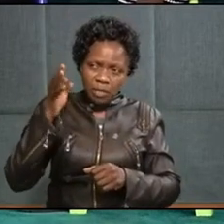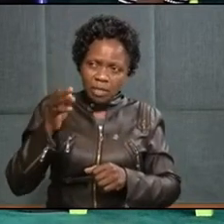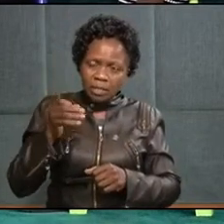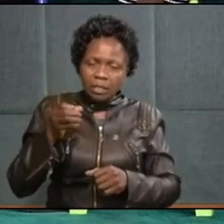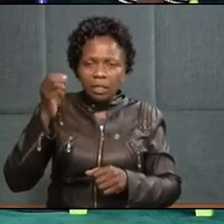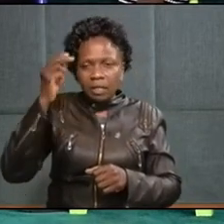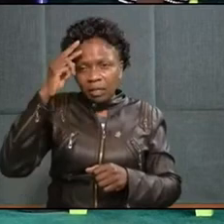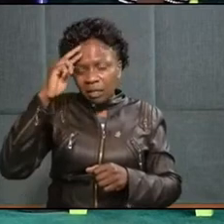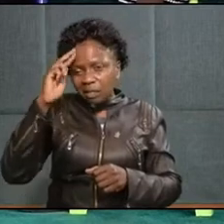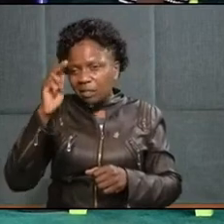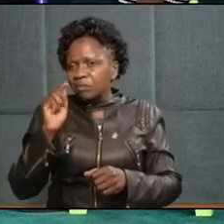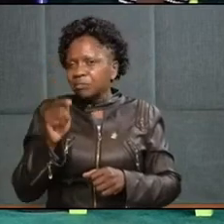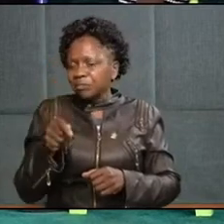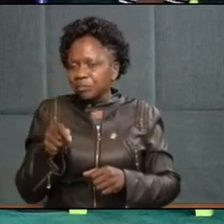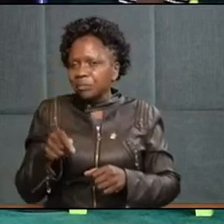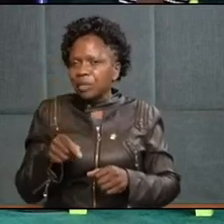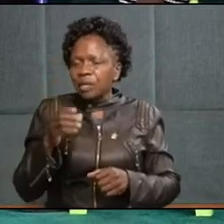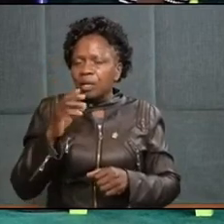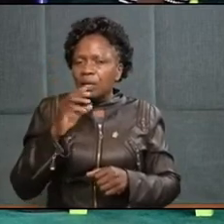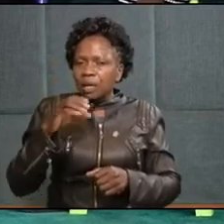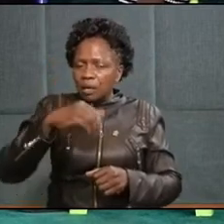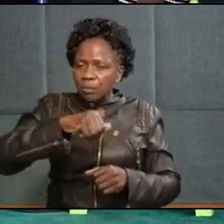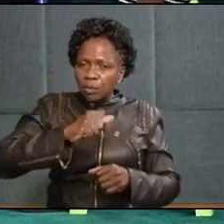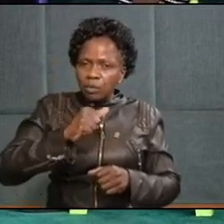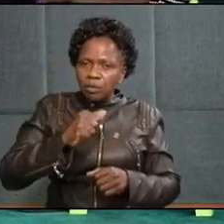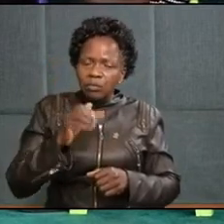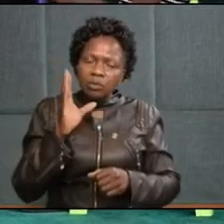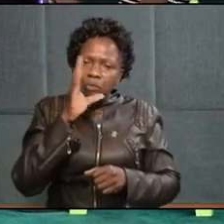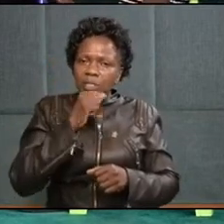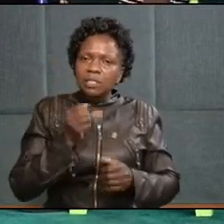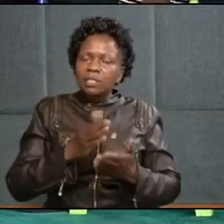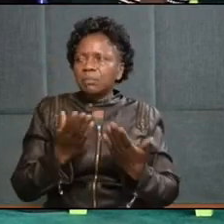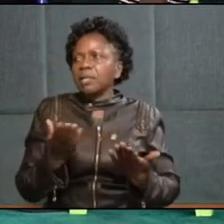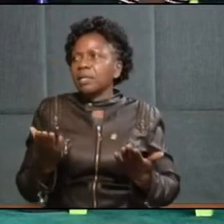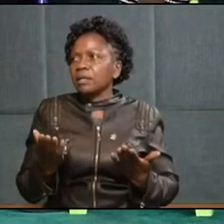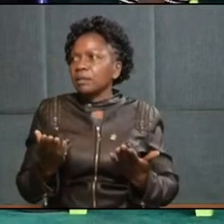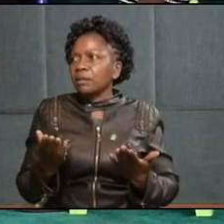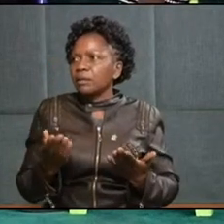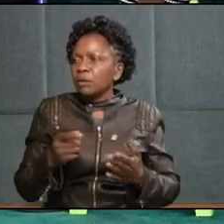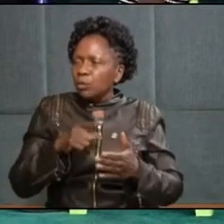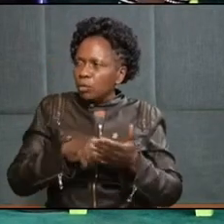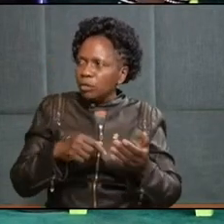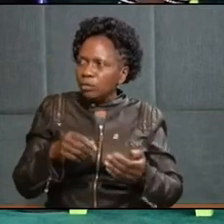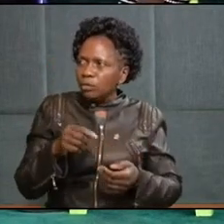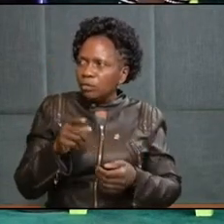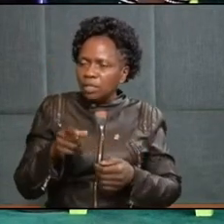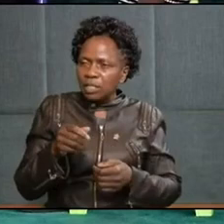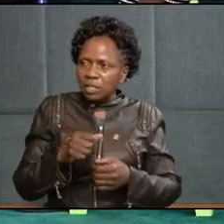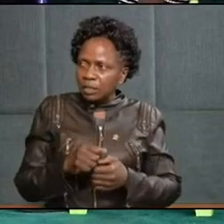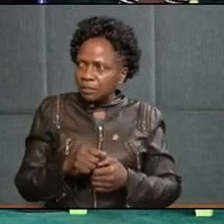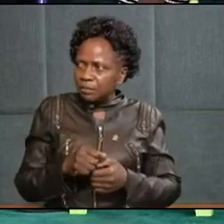they realized that Apollos was missing something. What was Apollos missing, Mitch?